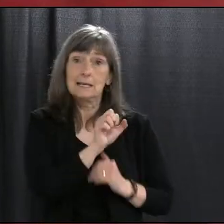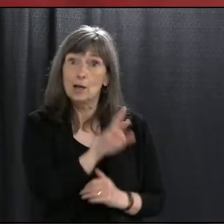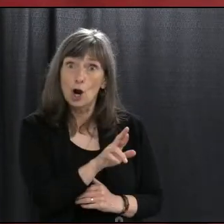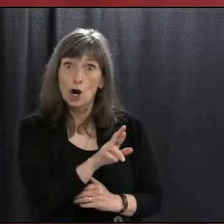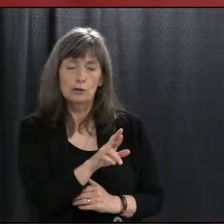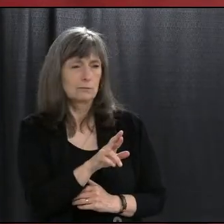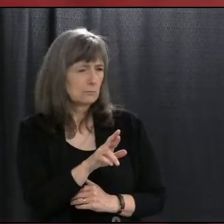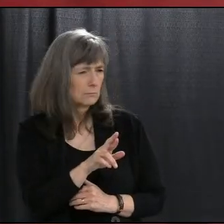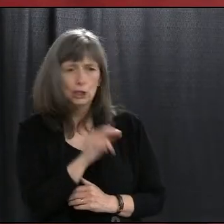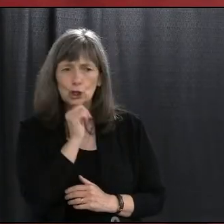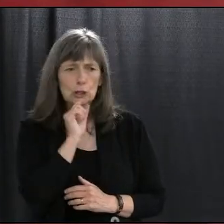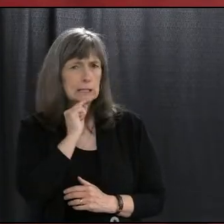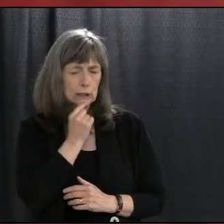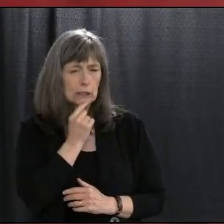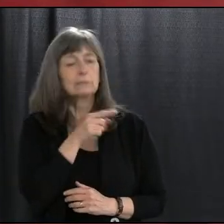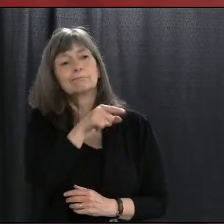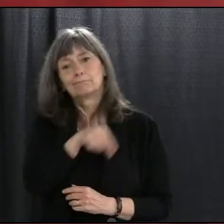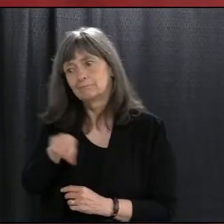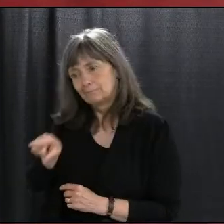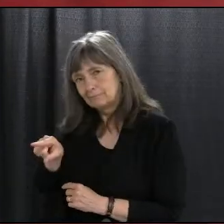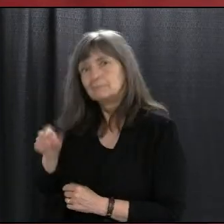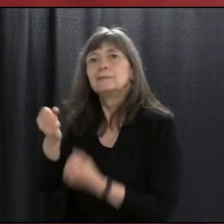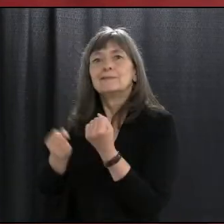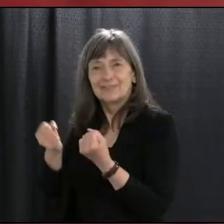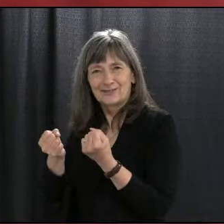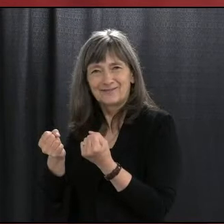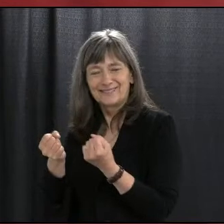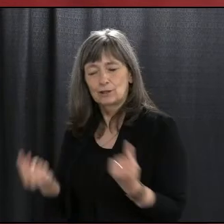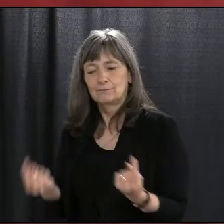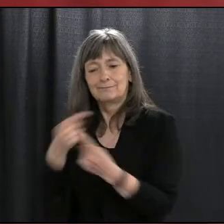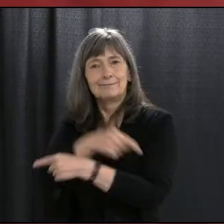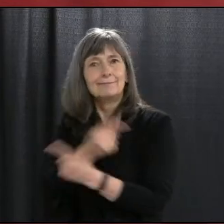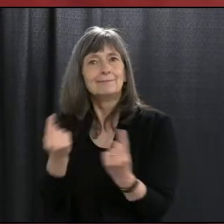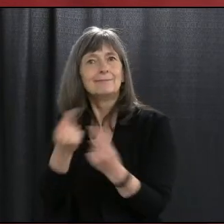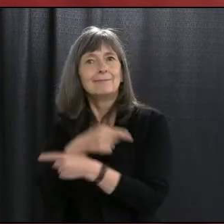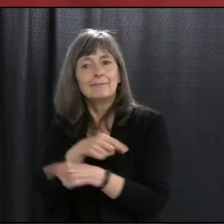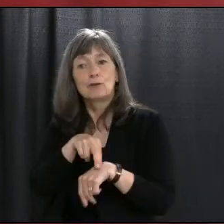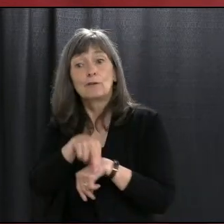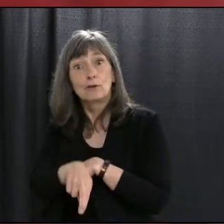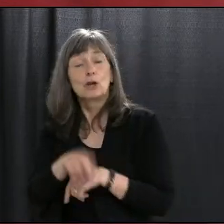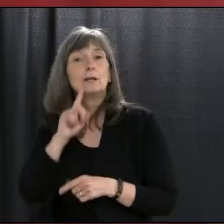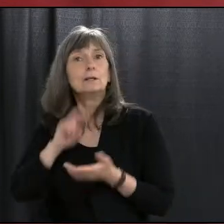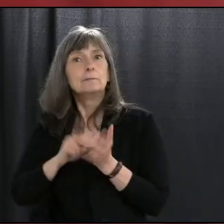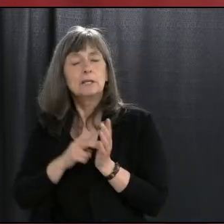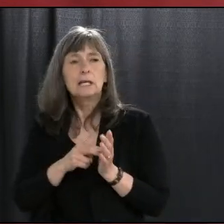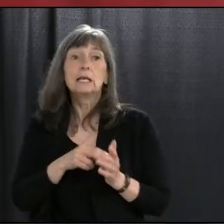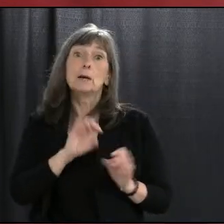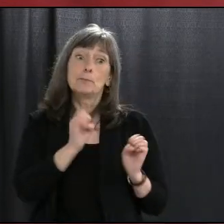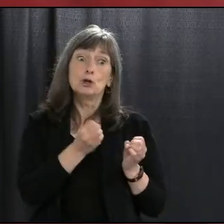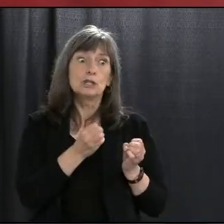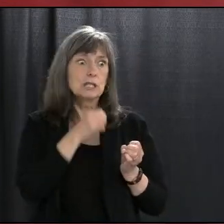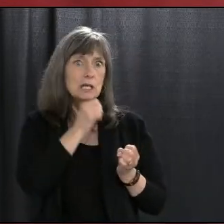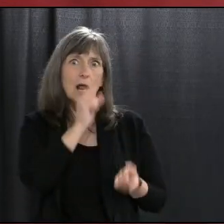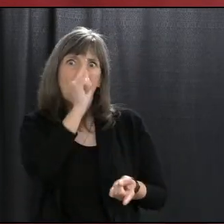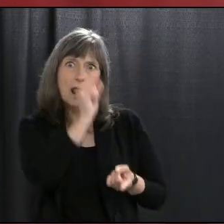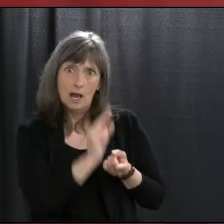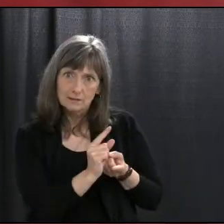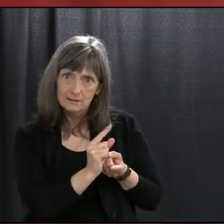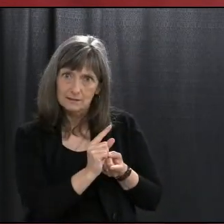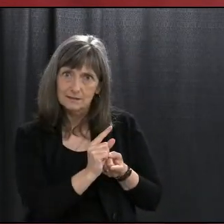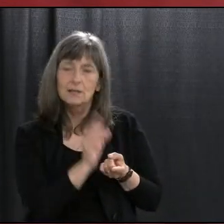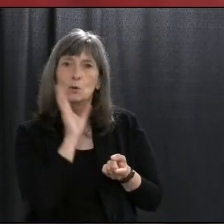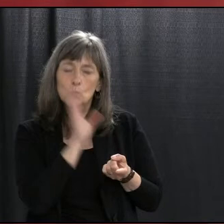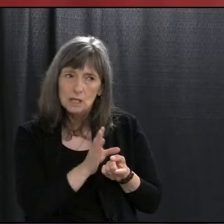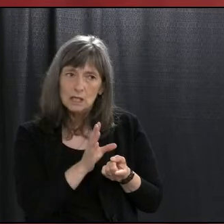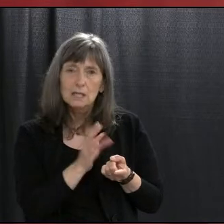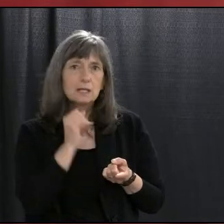to the mobile clinic if necessary. By redirecting patients from the emergency departments, the mobile clinic will reduce wait times